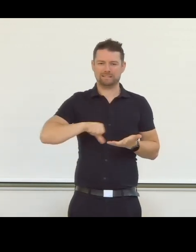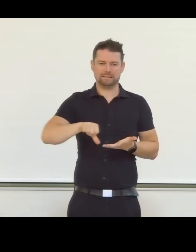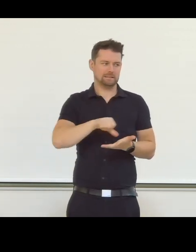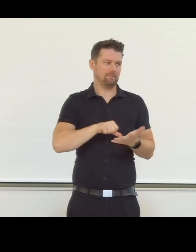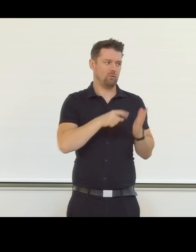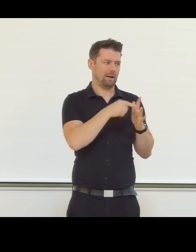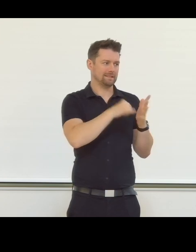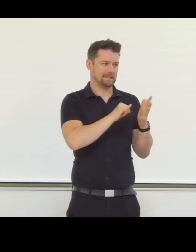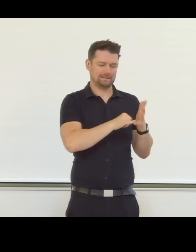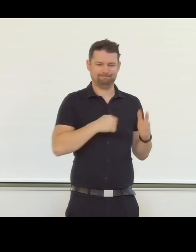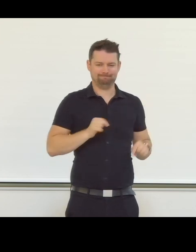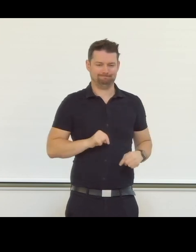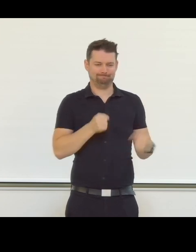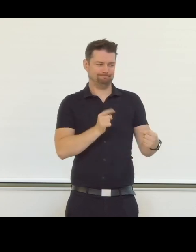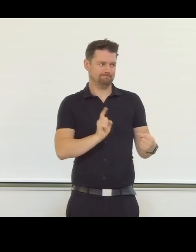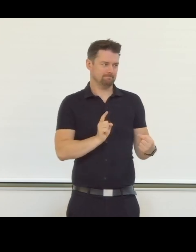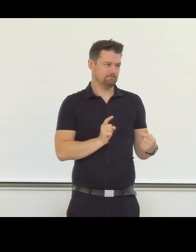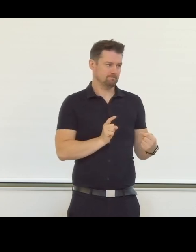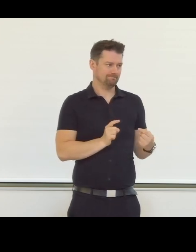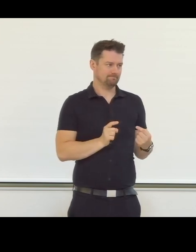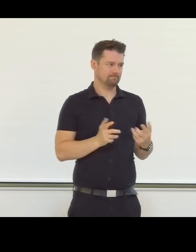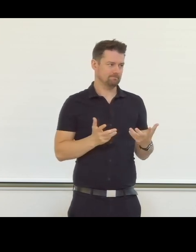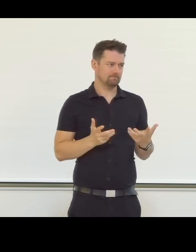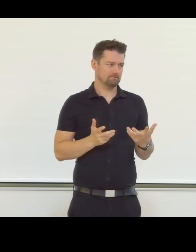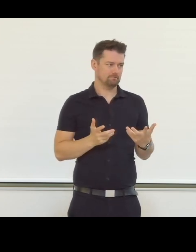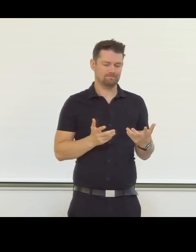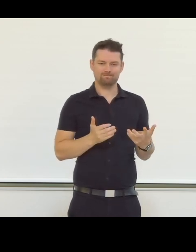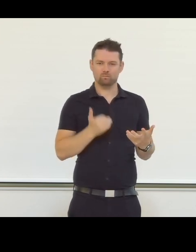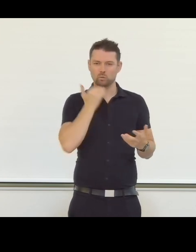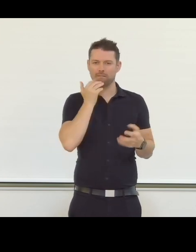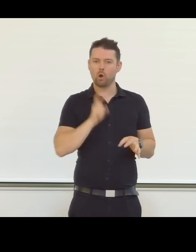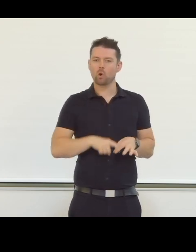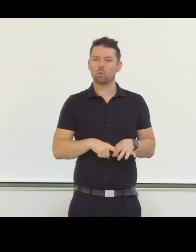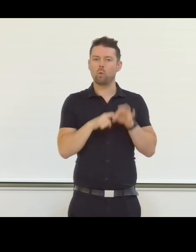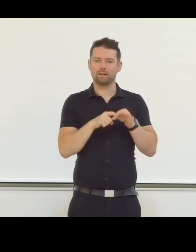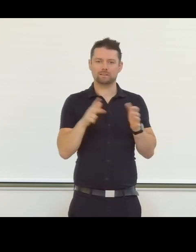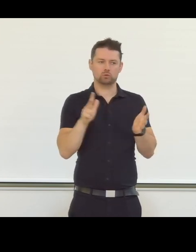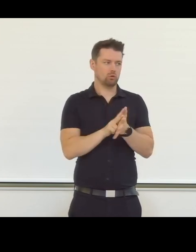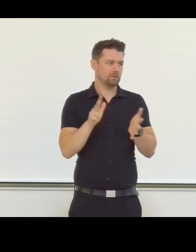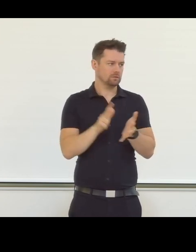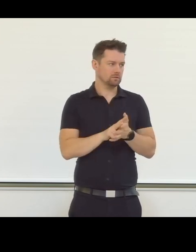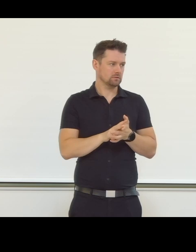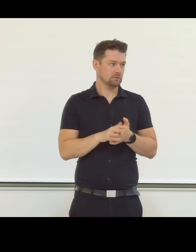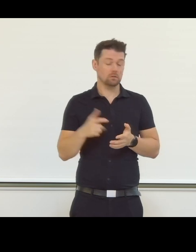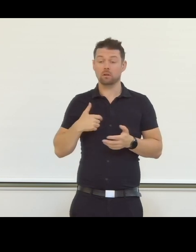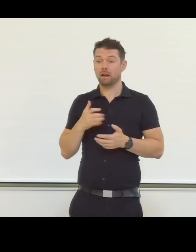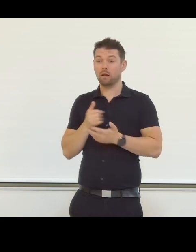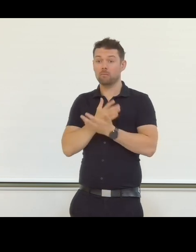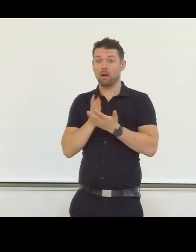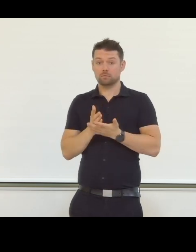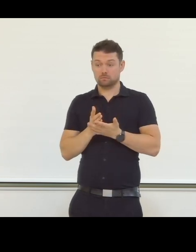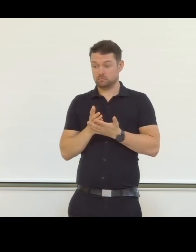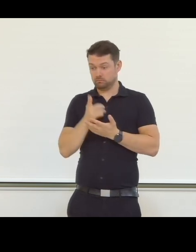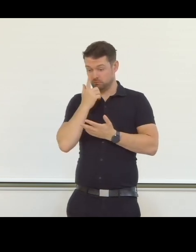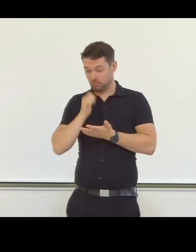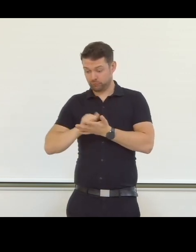ISS was the lack of quality assurance. So I had a part printed for the crew to have them use